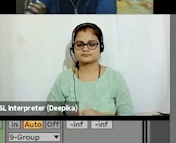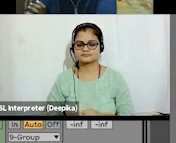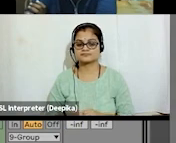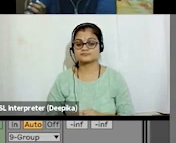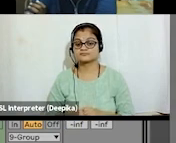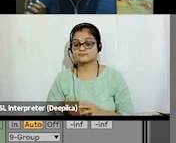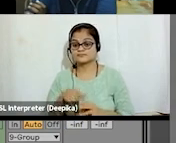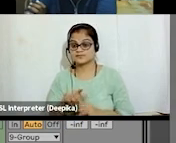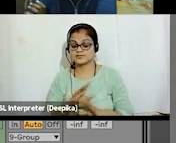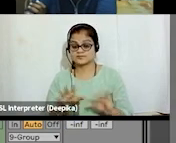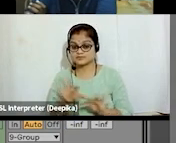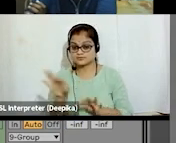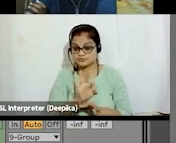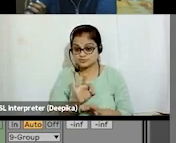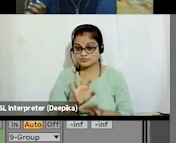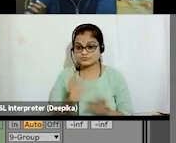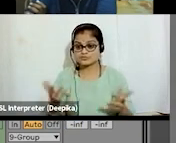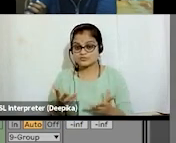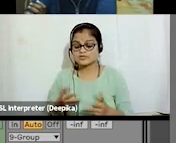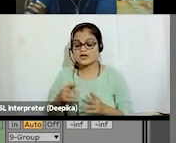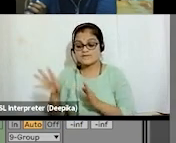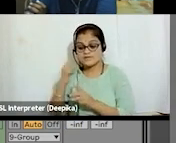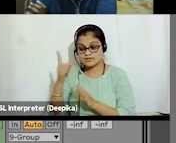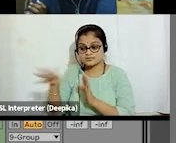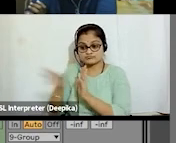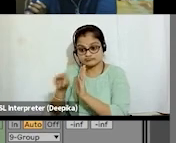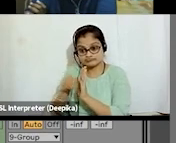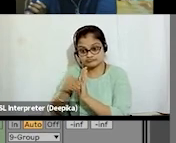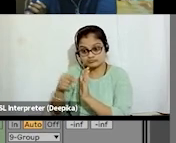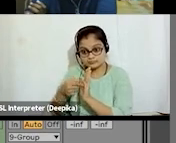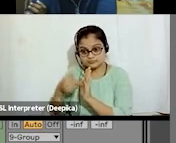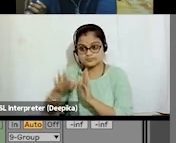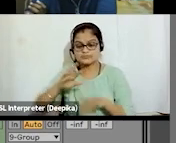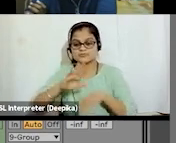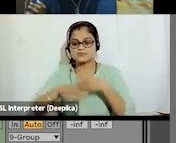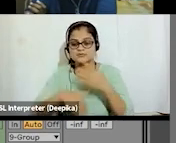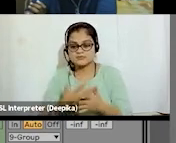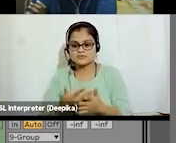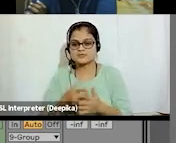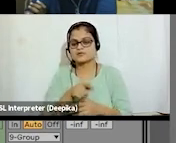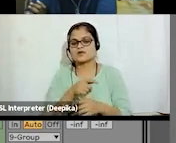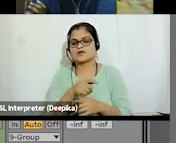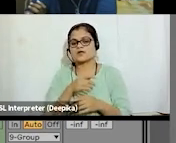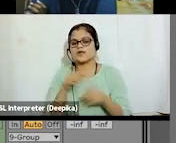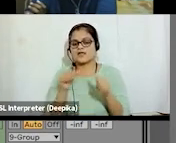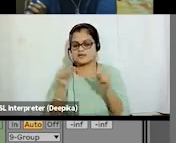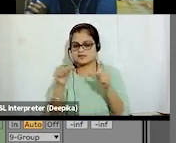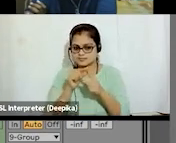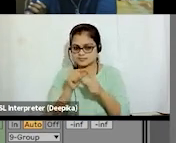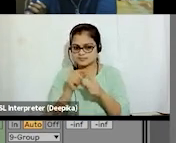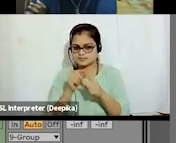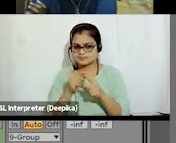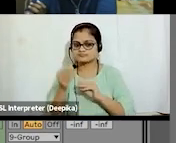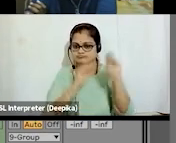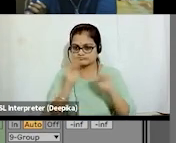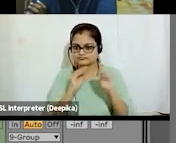So basically, I just took the that portion of the recording and I just added an arpeggiator, and without it, it sounds like.